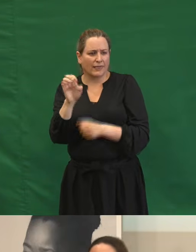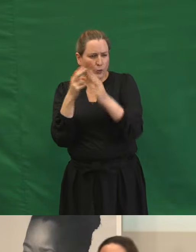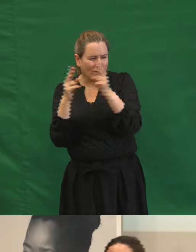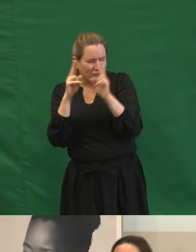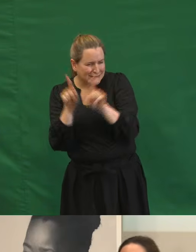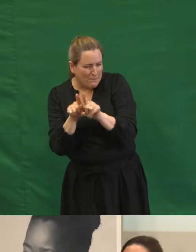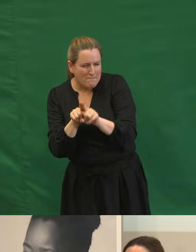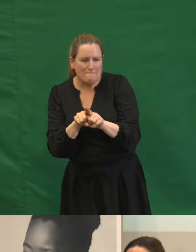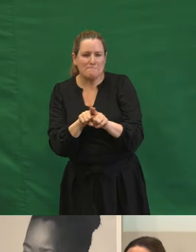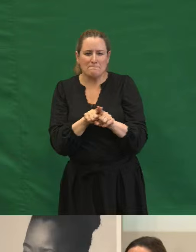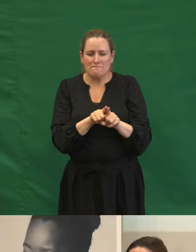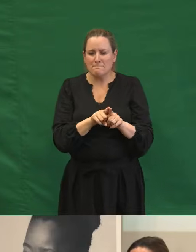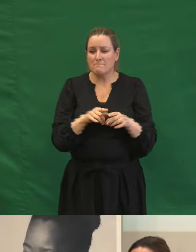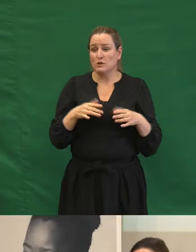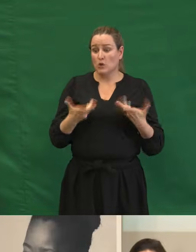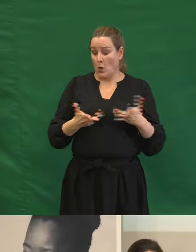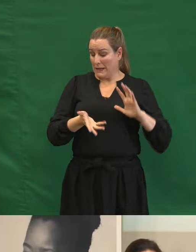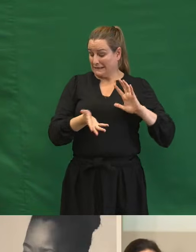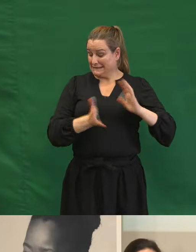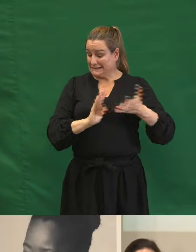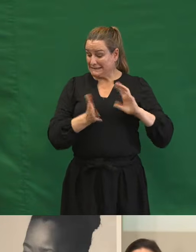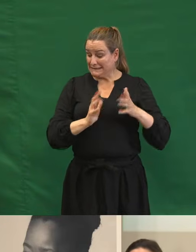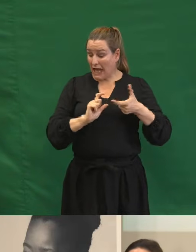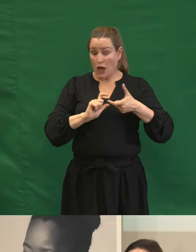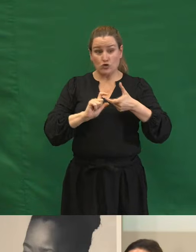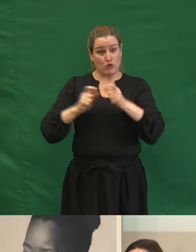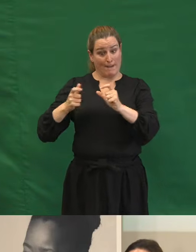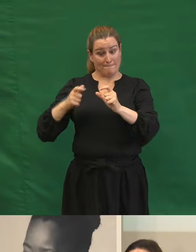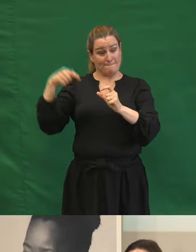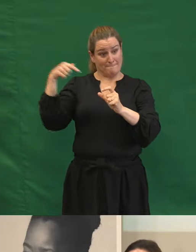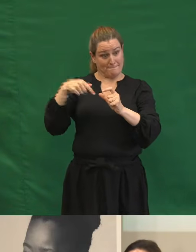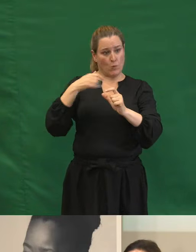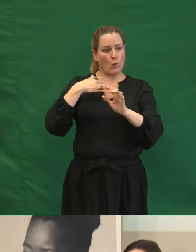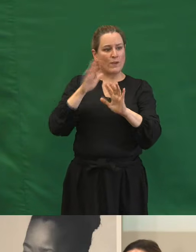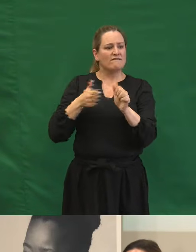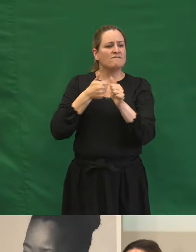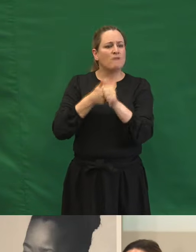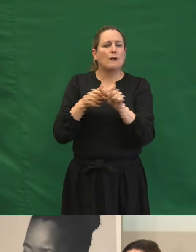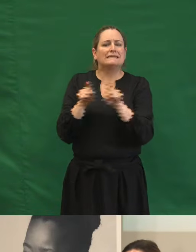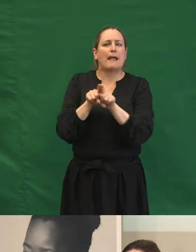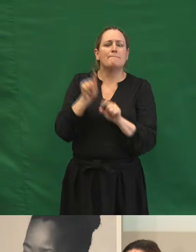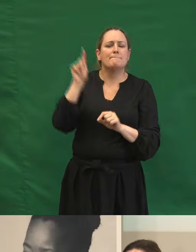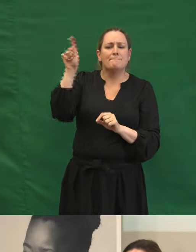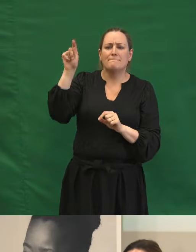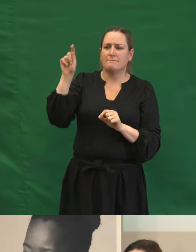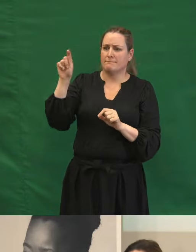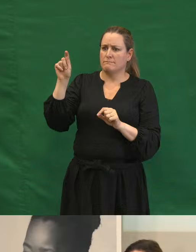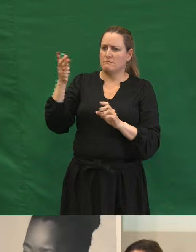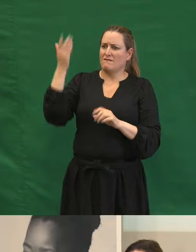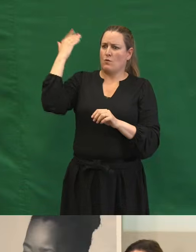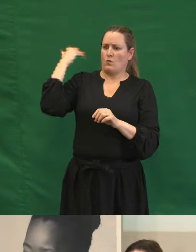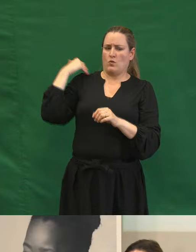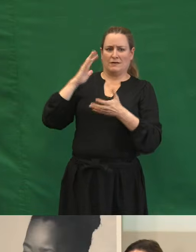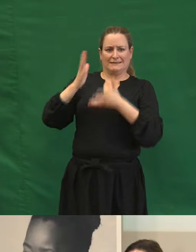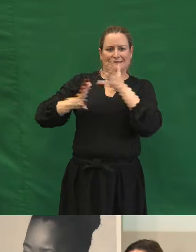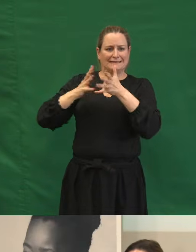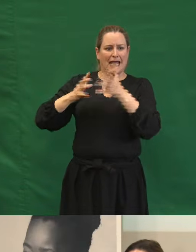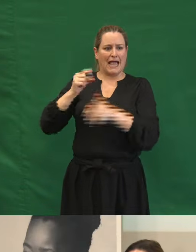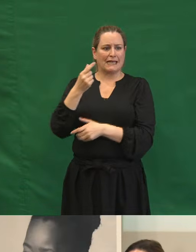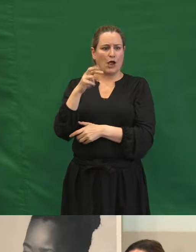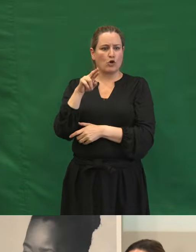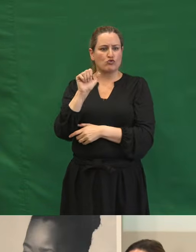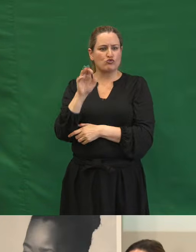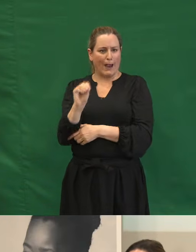this SignGram will be based on the SignGram blueprint, which is part of the Sign Hub project